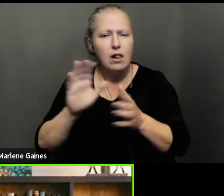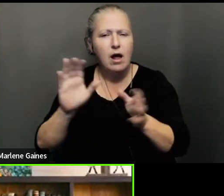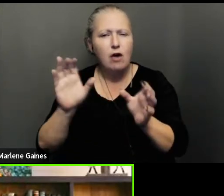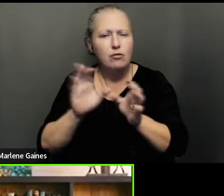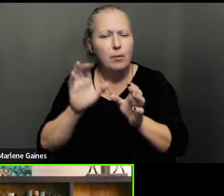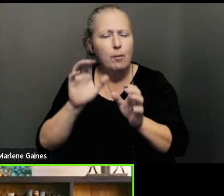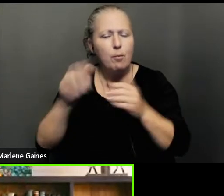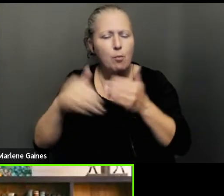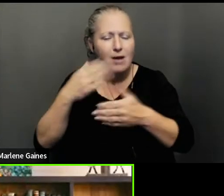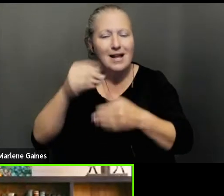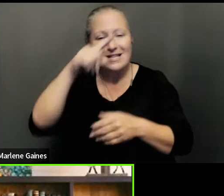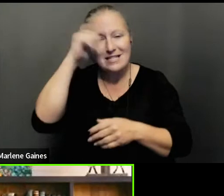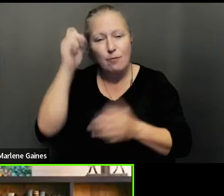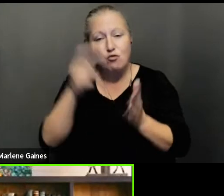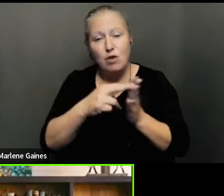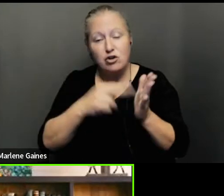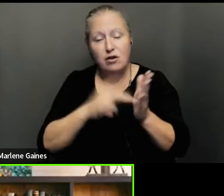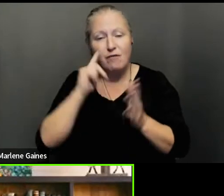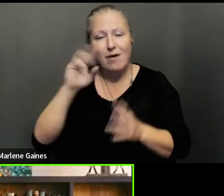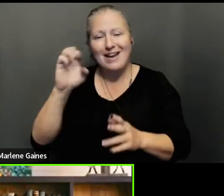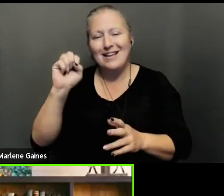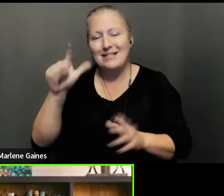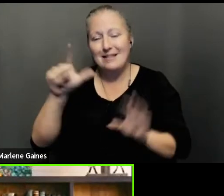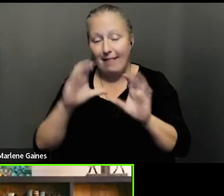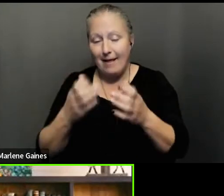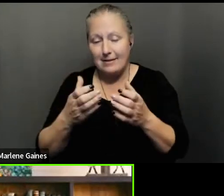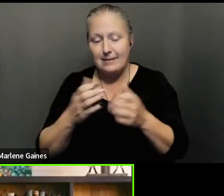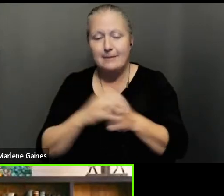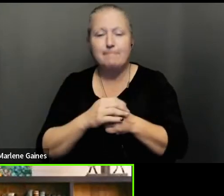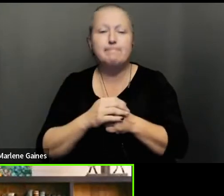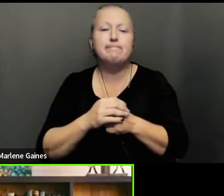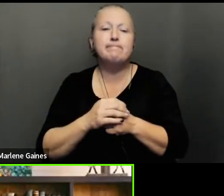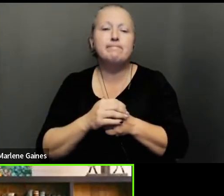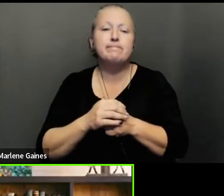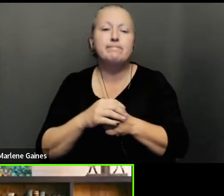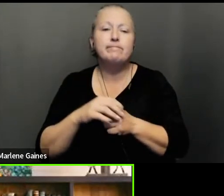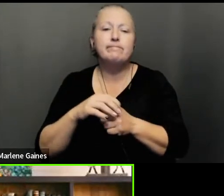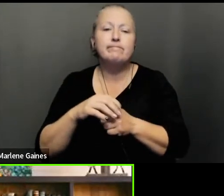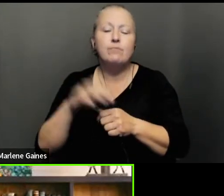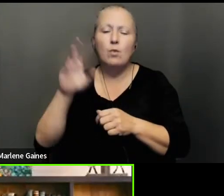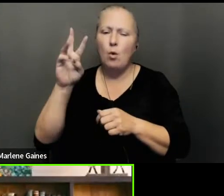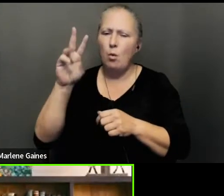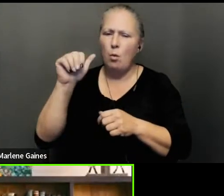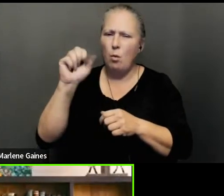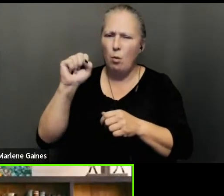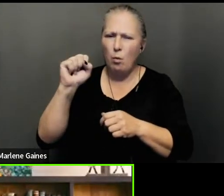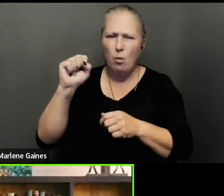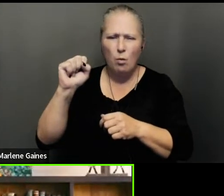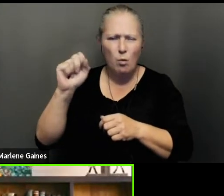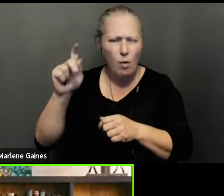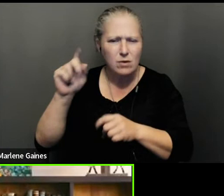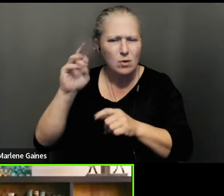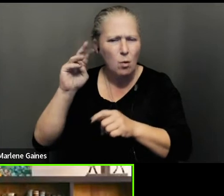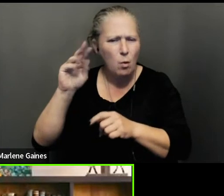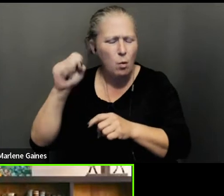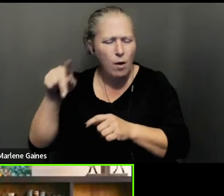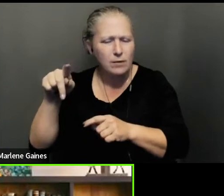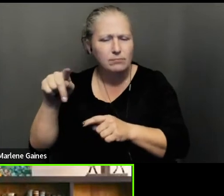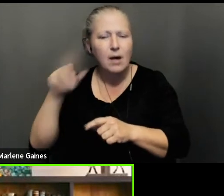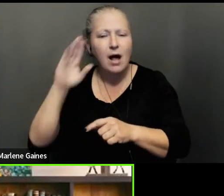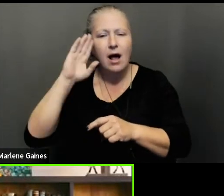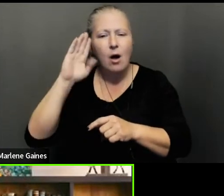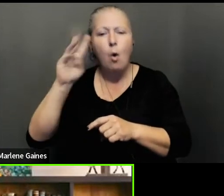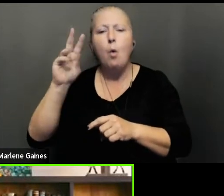our summer registration for our ESL classes. WASC. I know many of the high schools are preparing for their